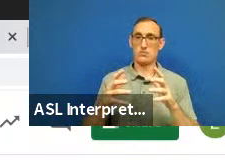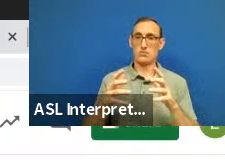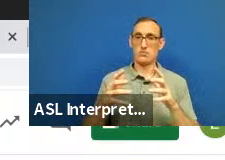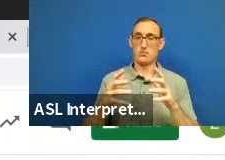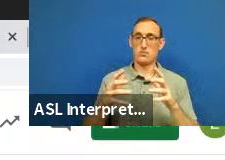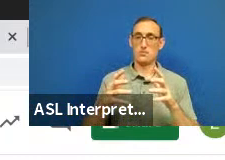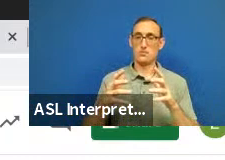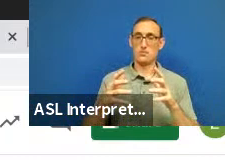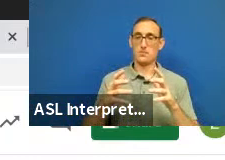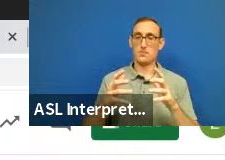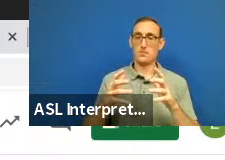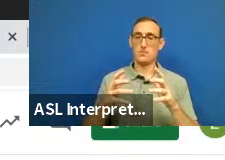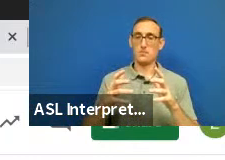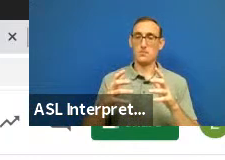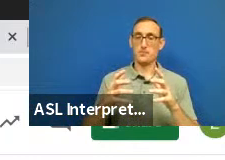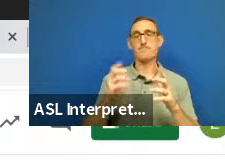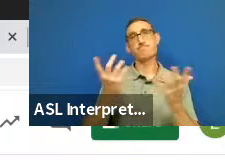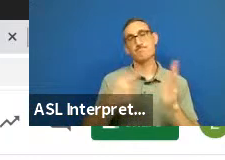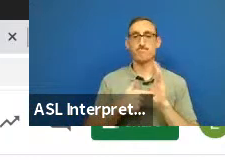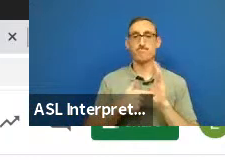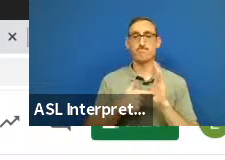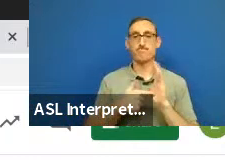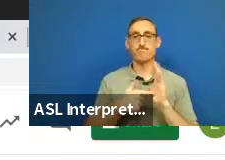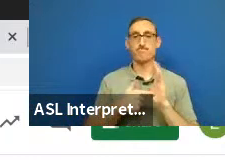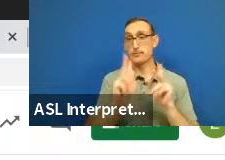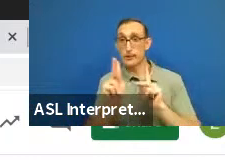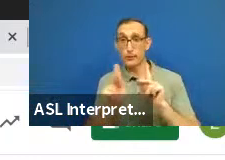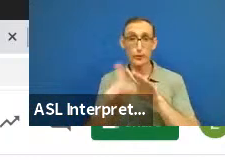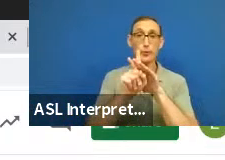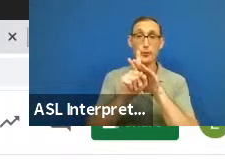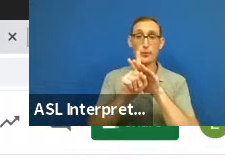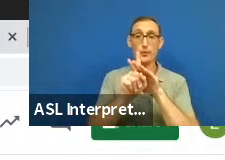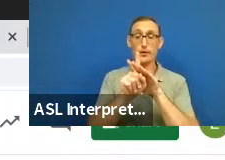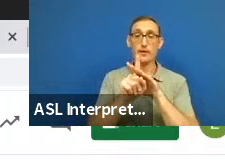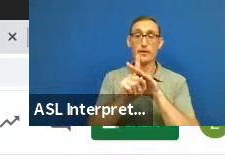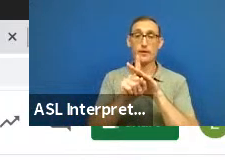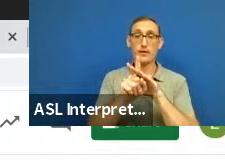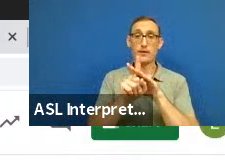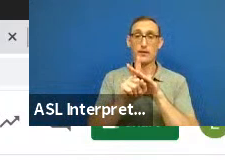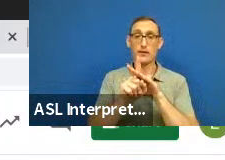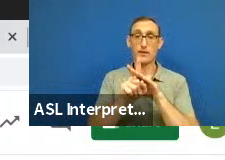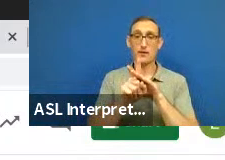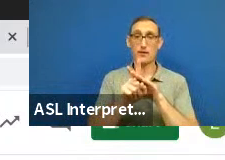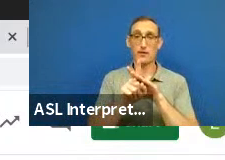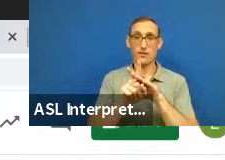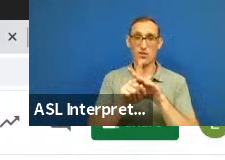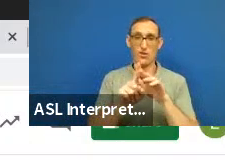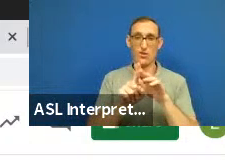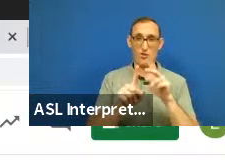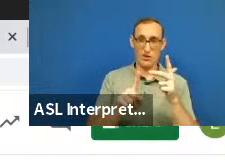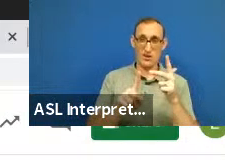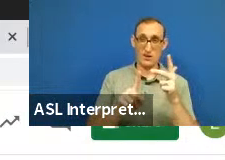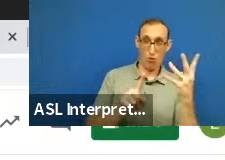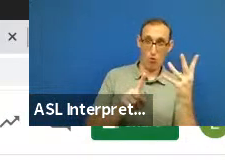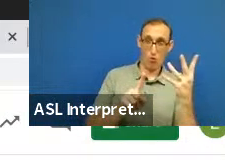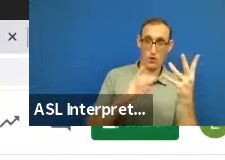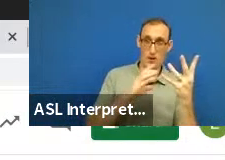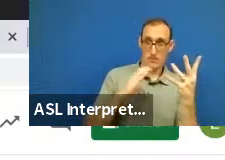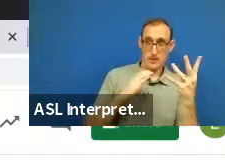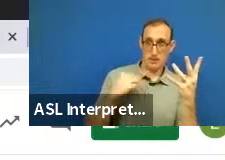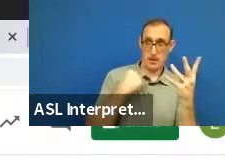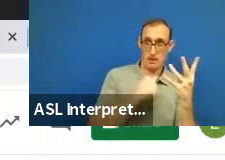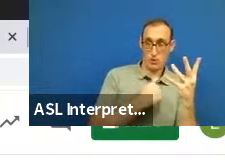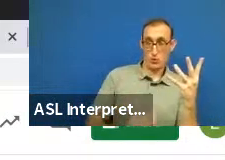just say 5 or 6 people there, your 3 or 4 committee members, and then another 2